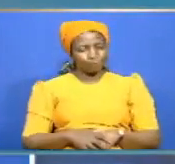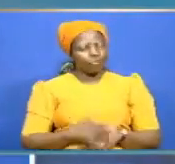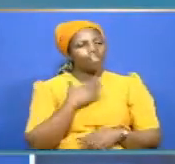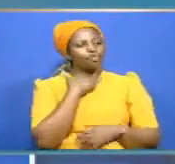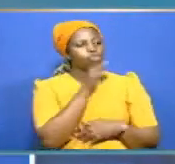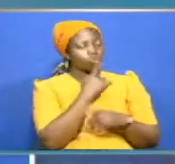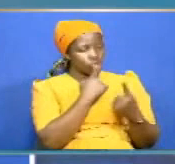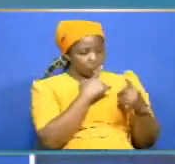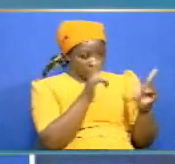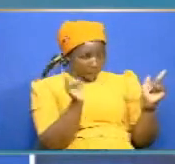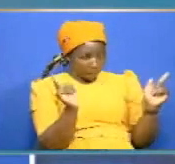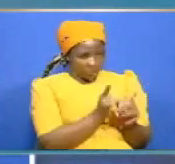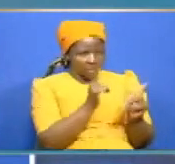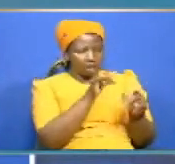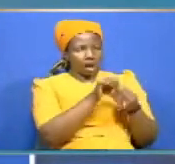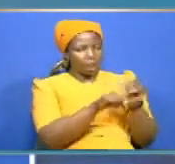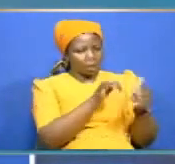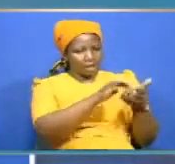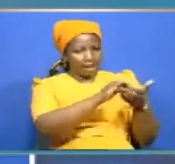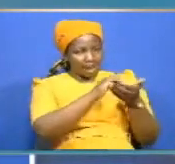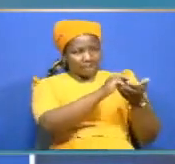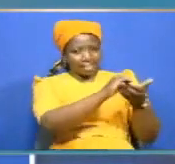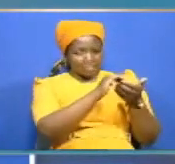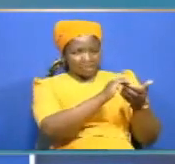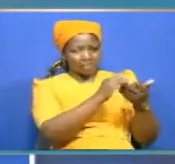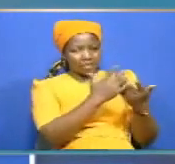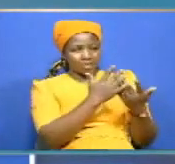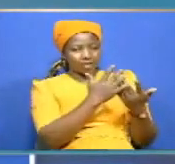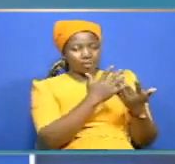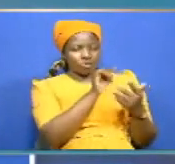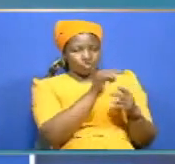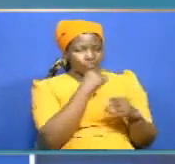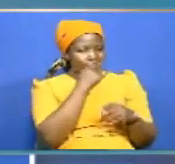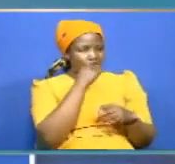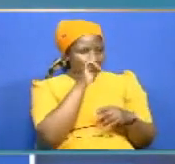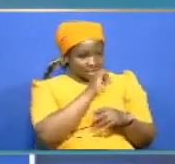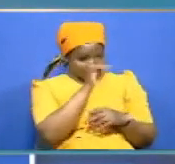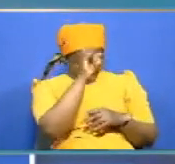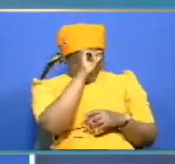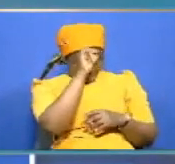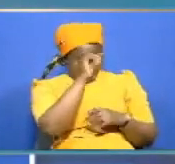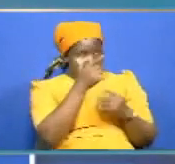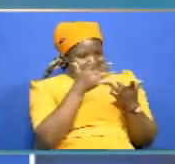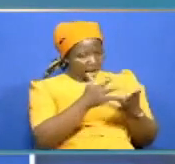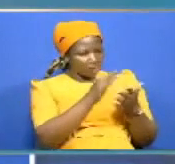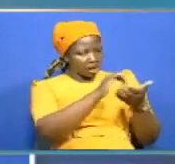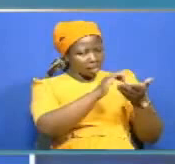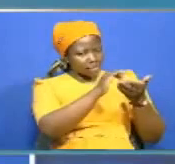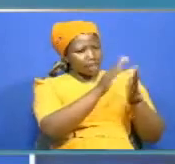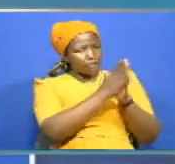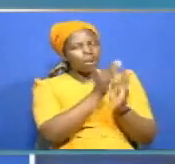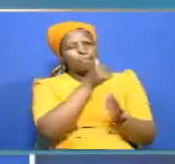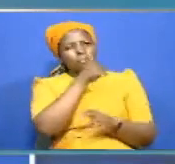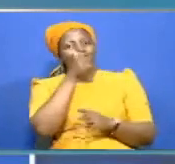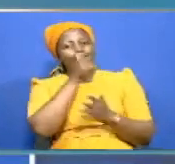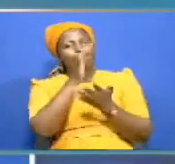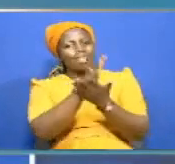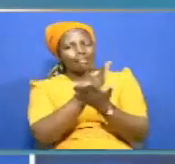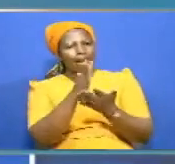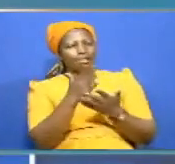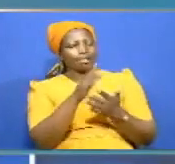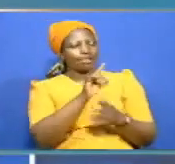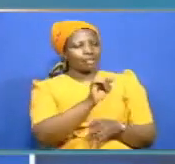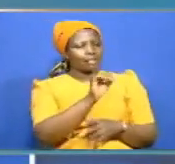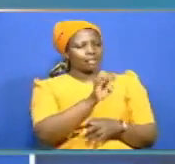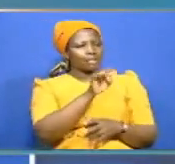the engagement that you have mentioned, that the government is having with the private sector. The Texas